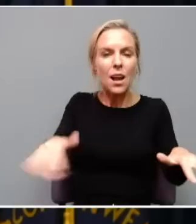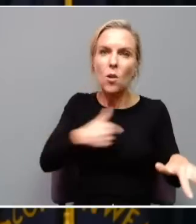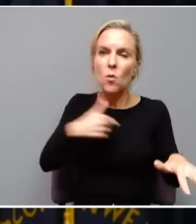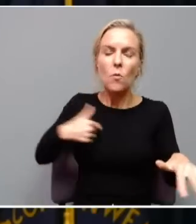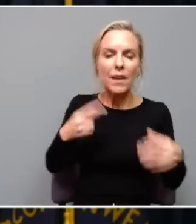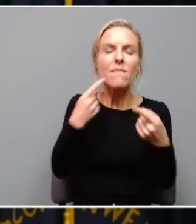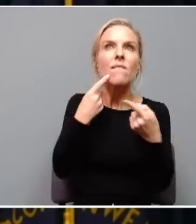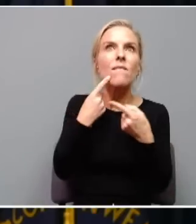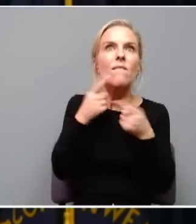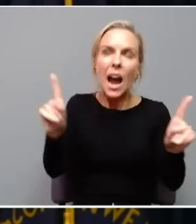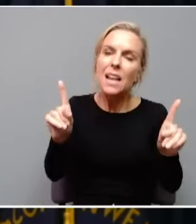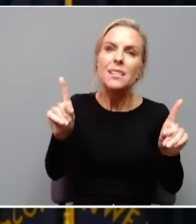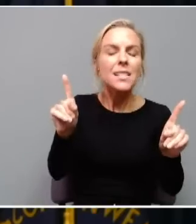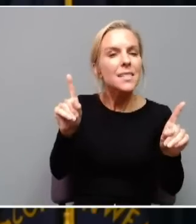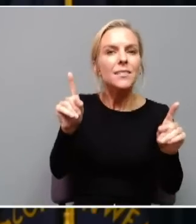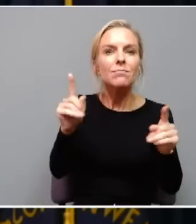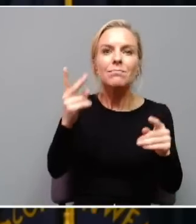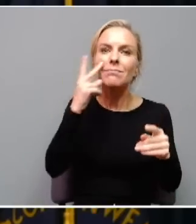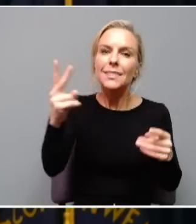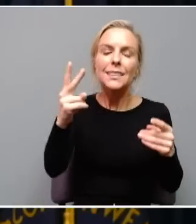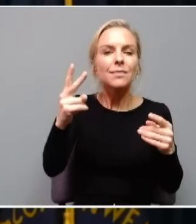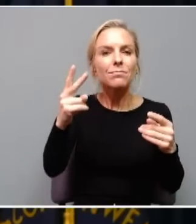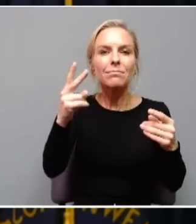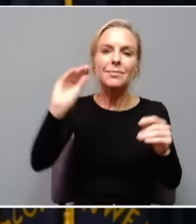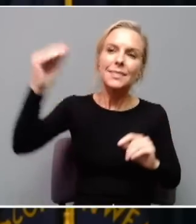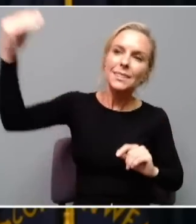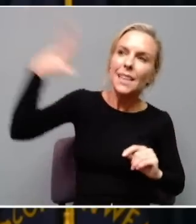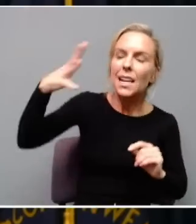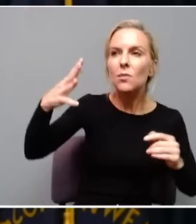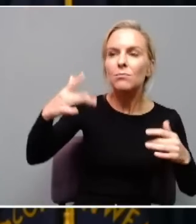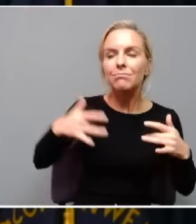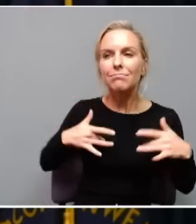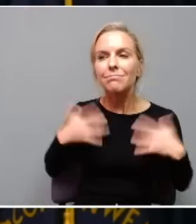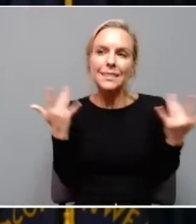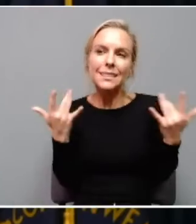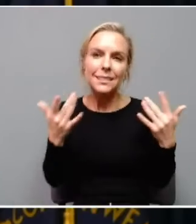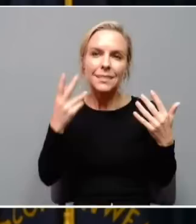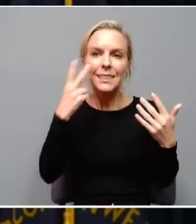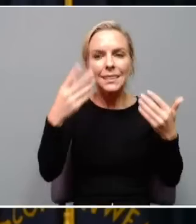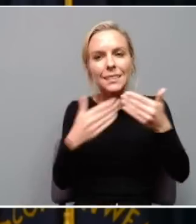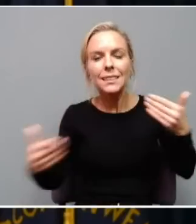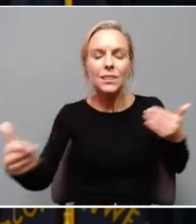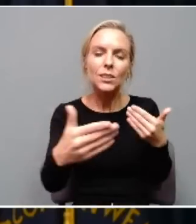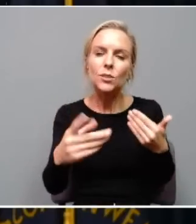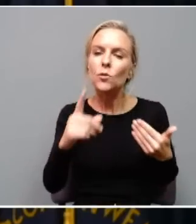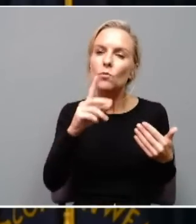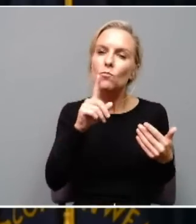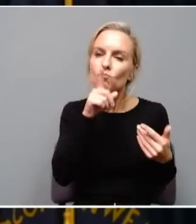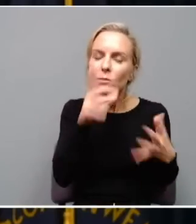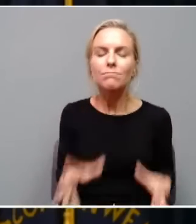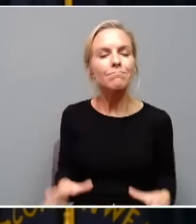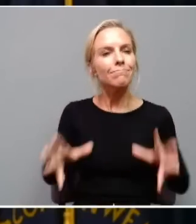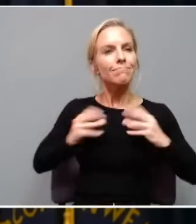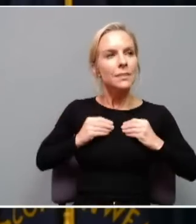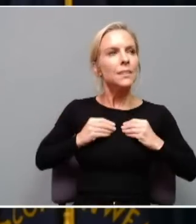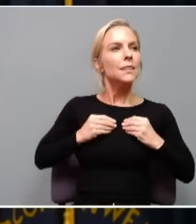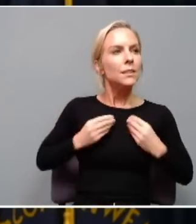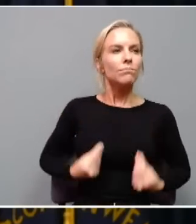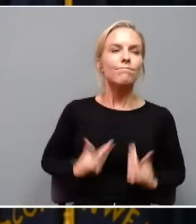we have been looking to live in again, and truly embrace what all that we can